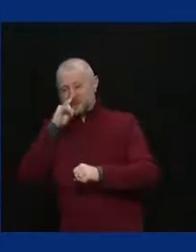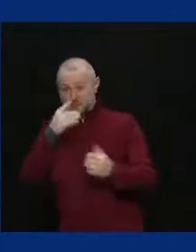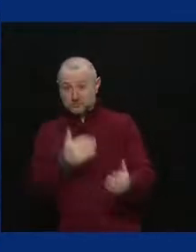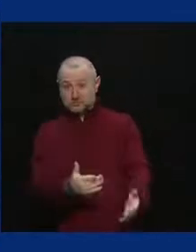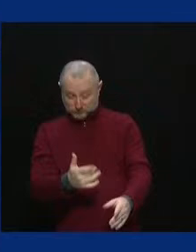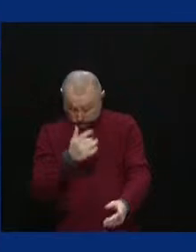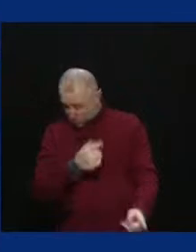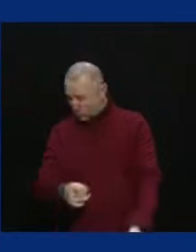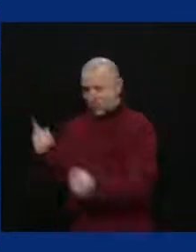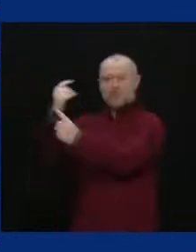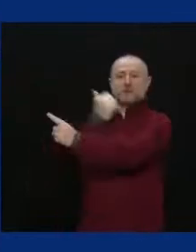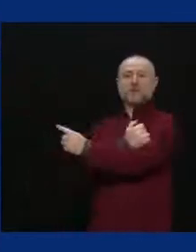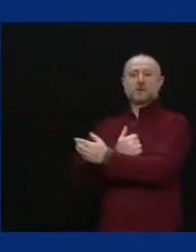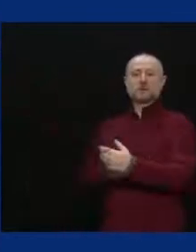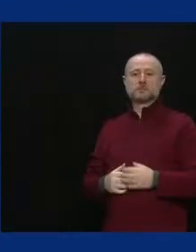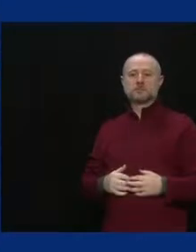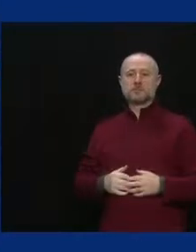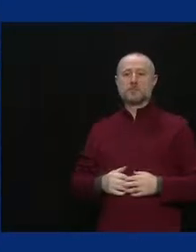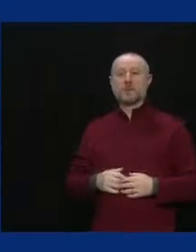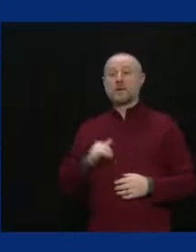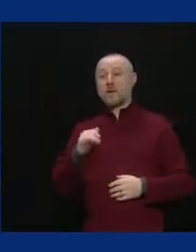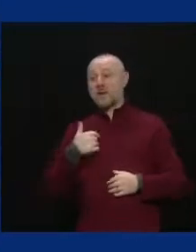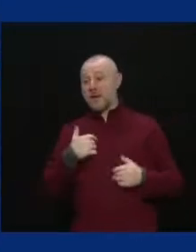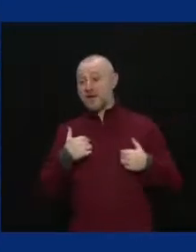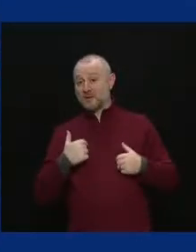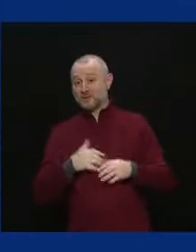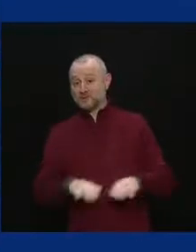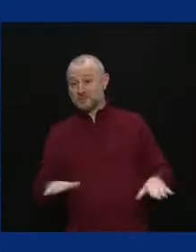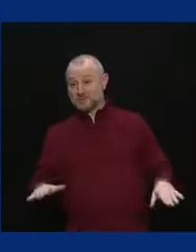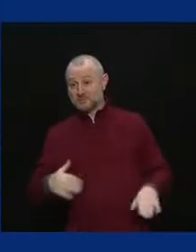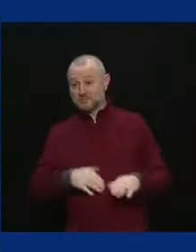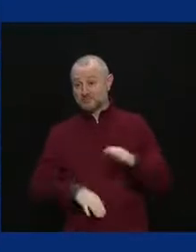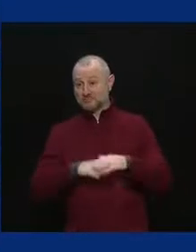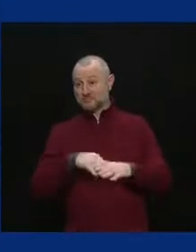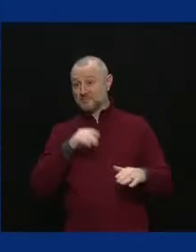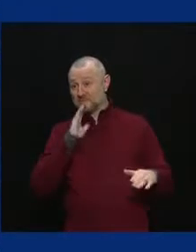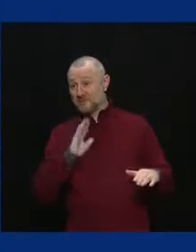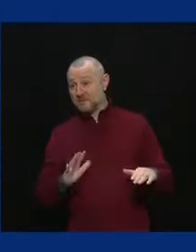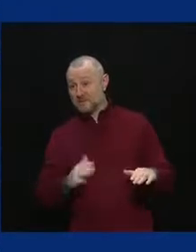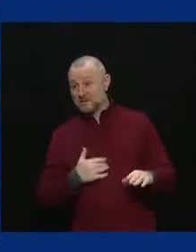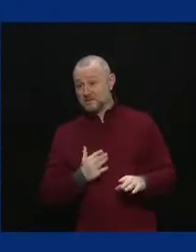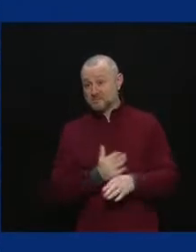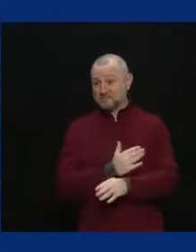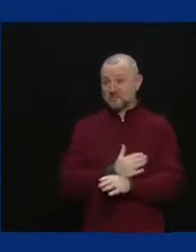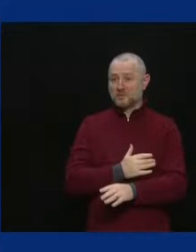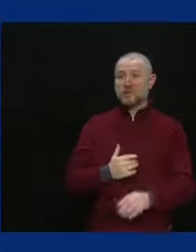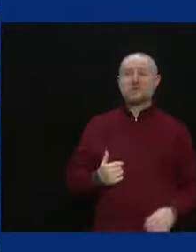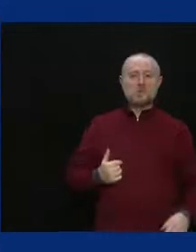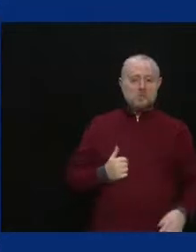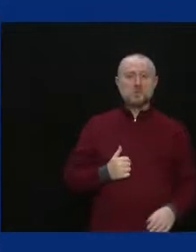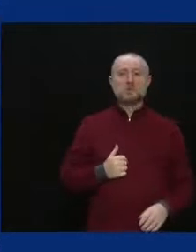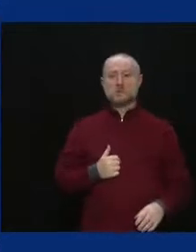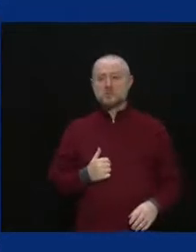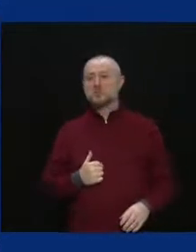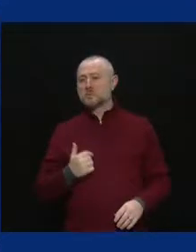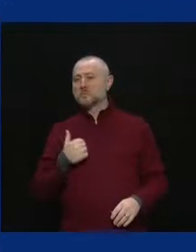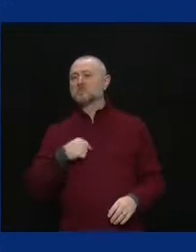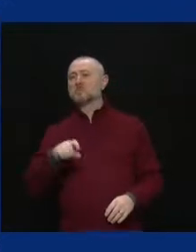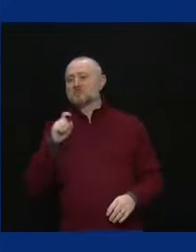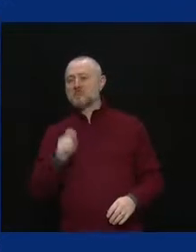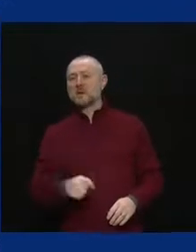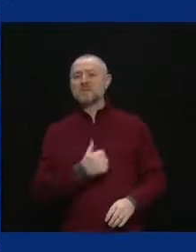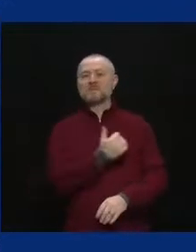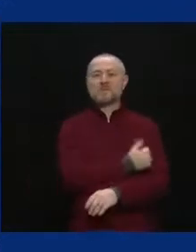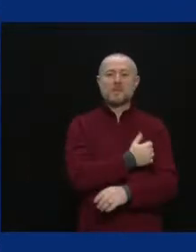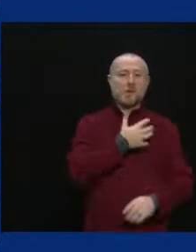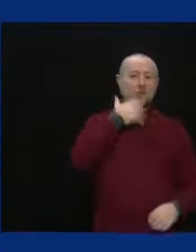younger siblings, if you have a 5 or up to older, 5-year-old and up, they've got little ones at home, they got to do that to protect them, because